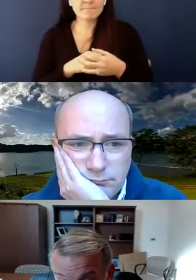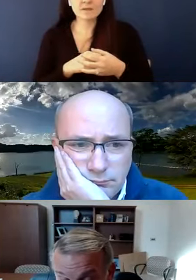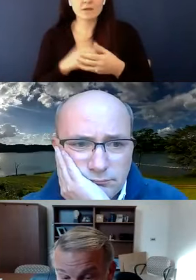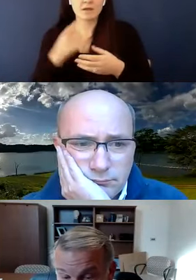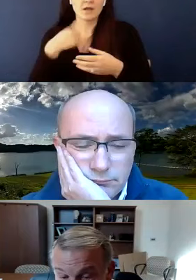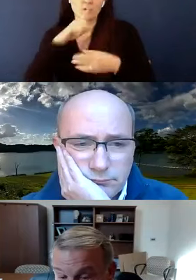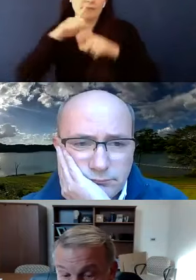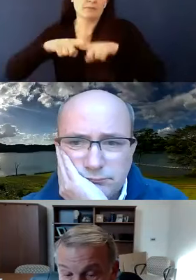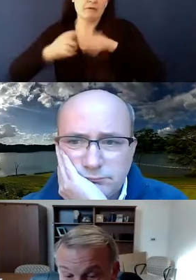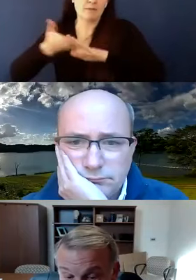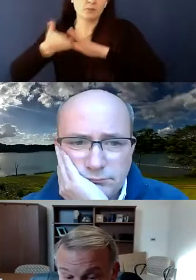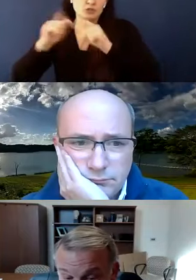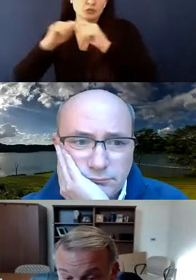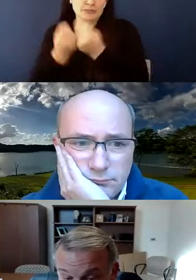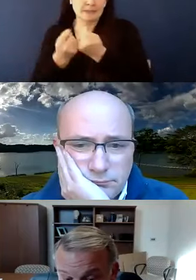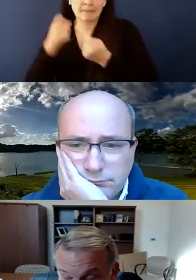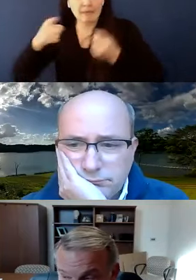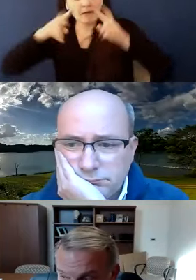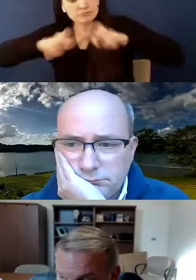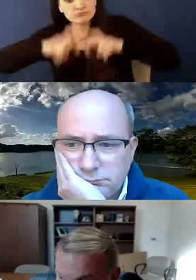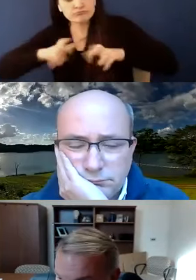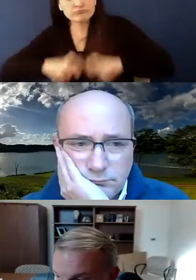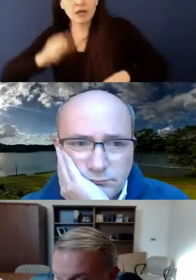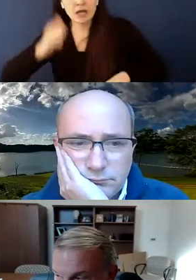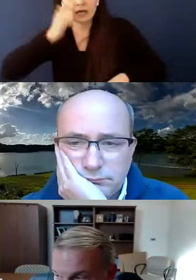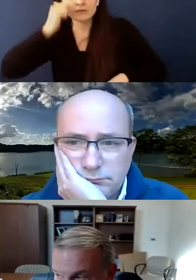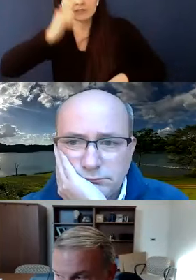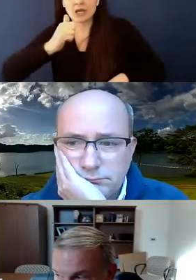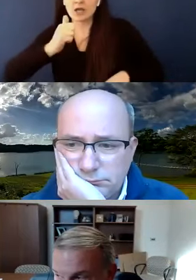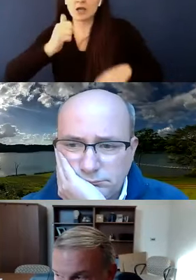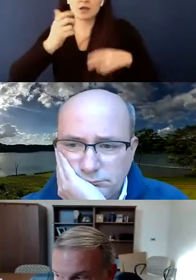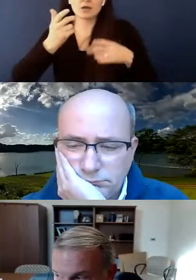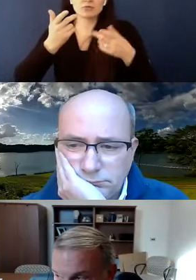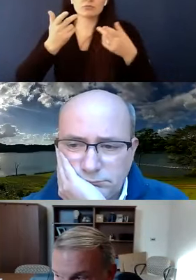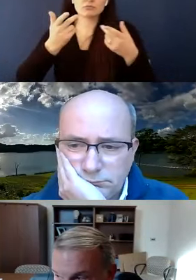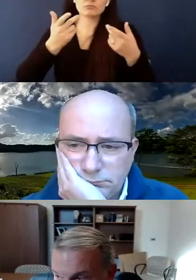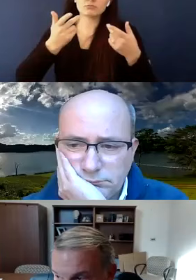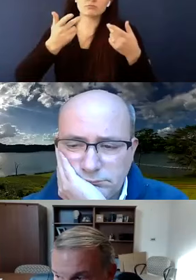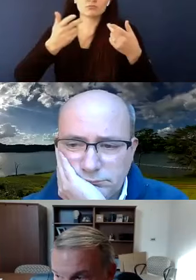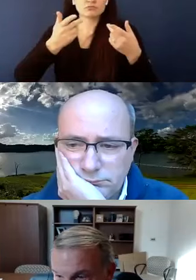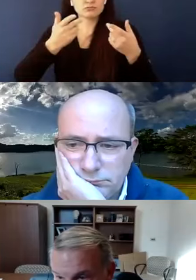looking at what I would call it, not necessarily elective, but